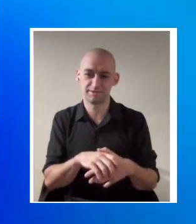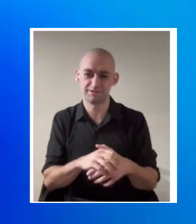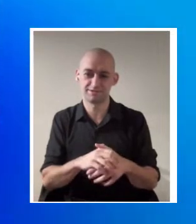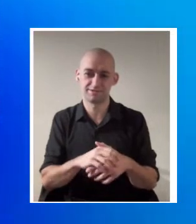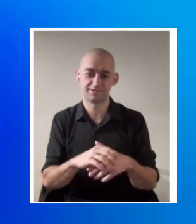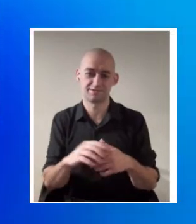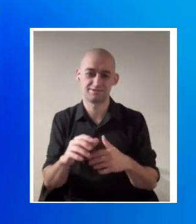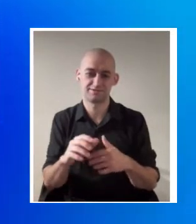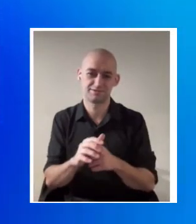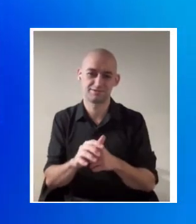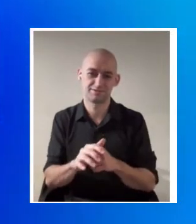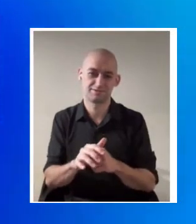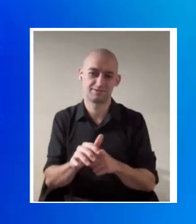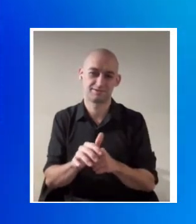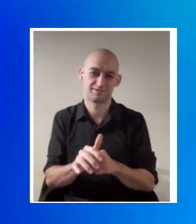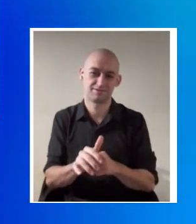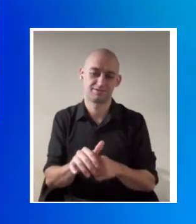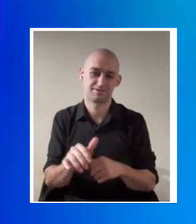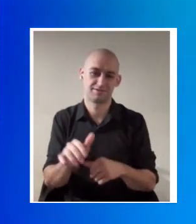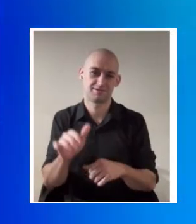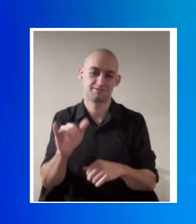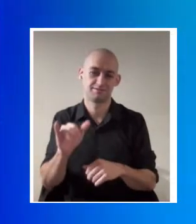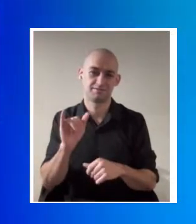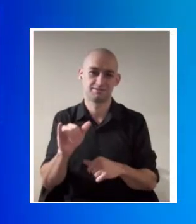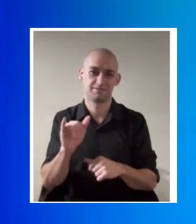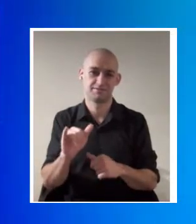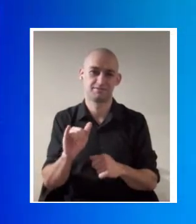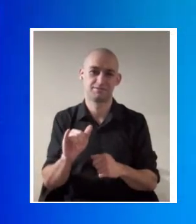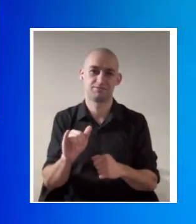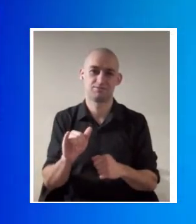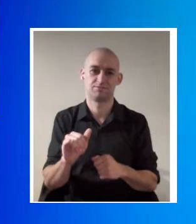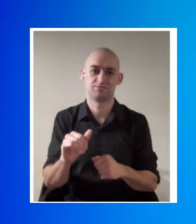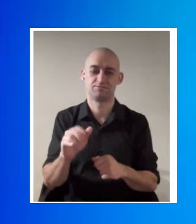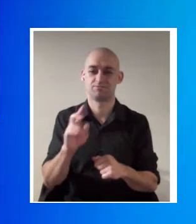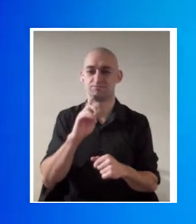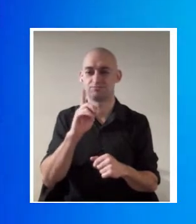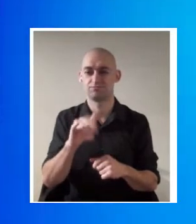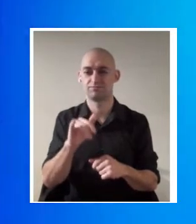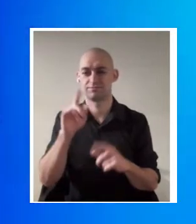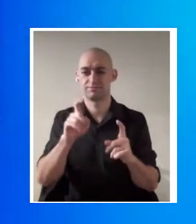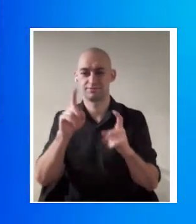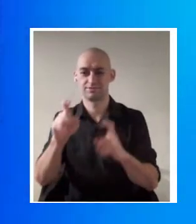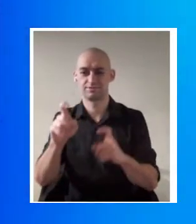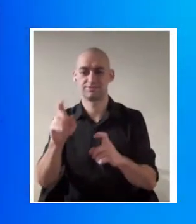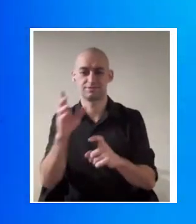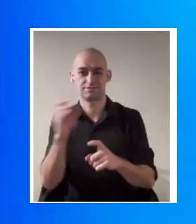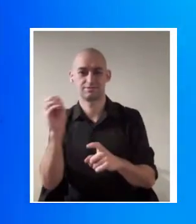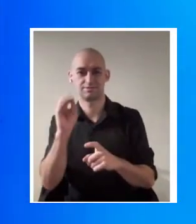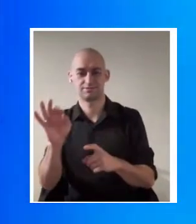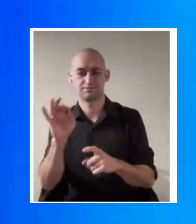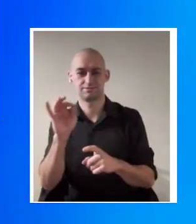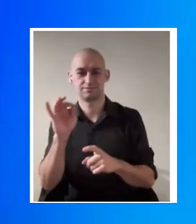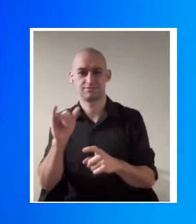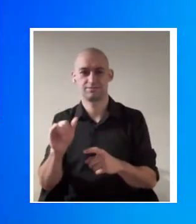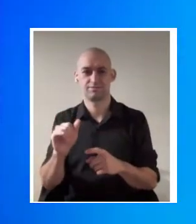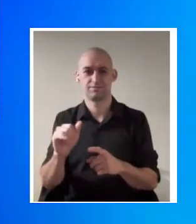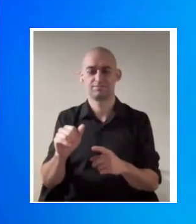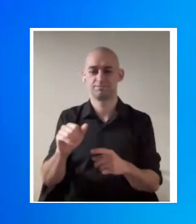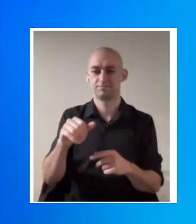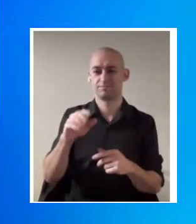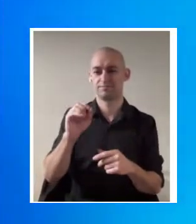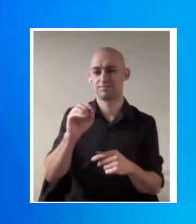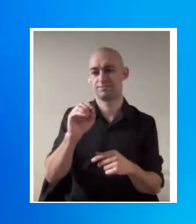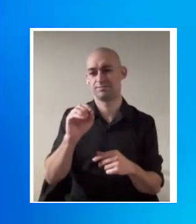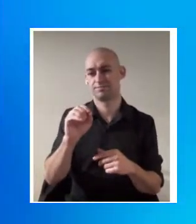poll. And we're going to test how the poll works. However many, you know, we'll give them